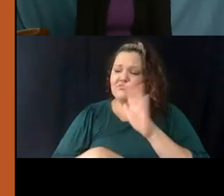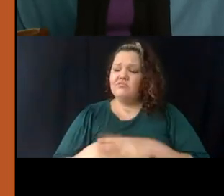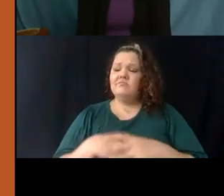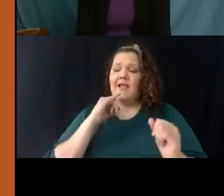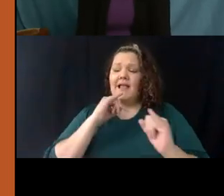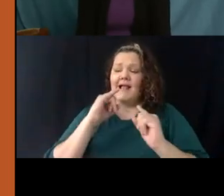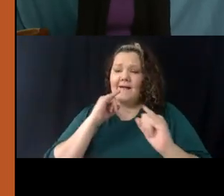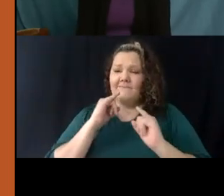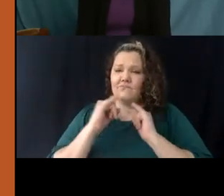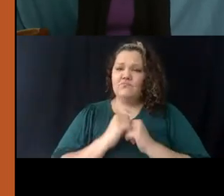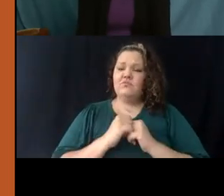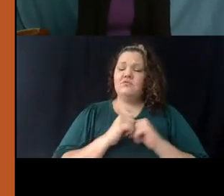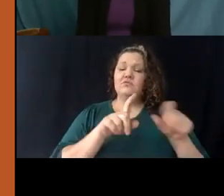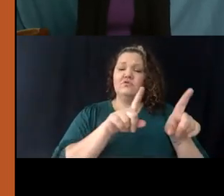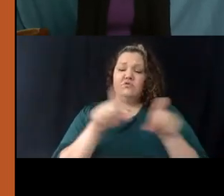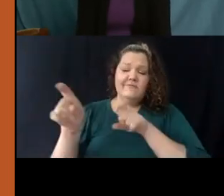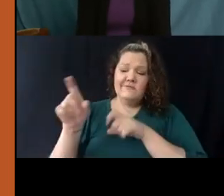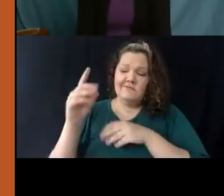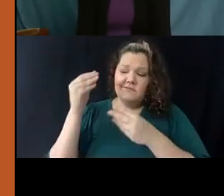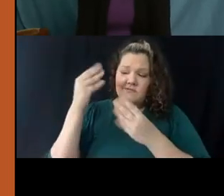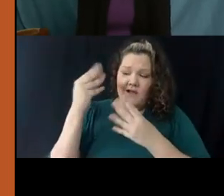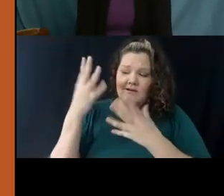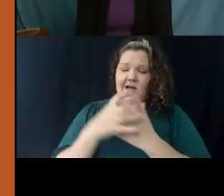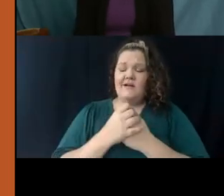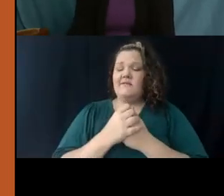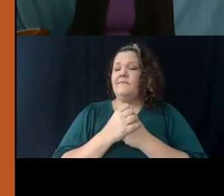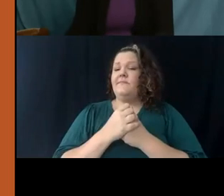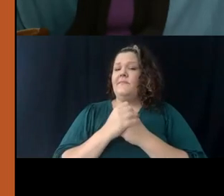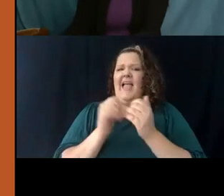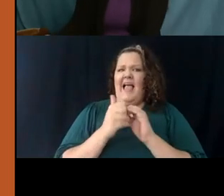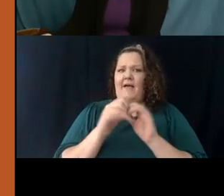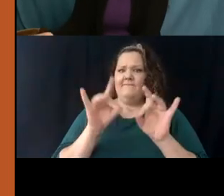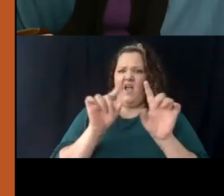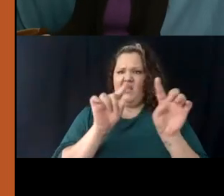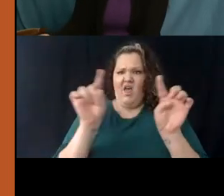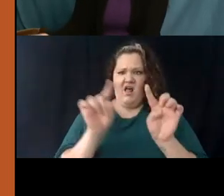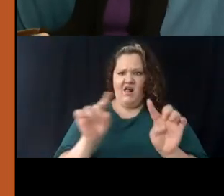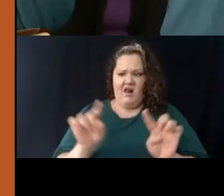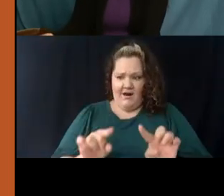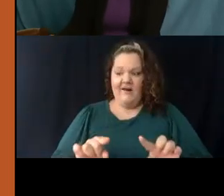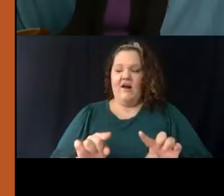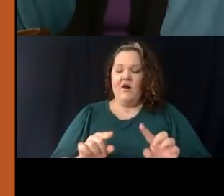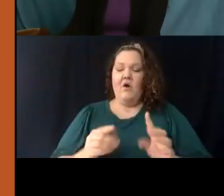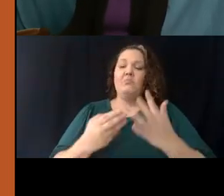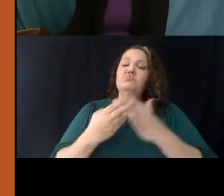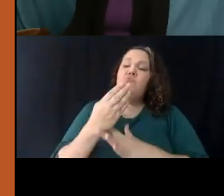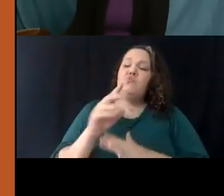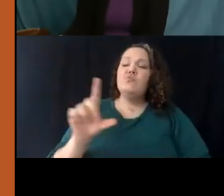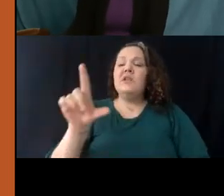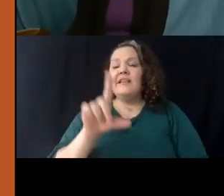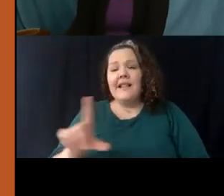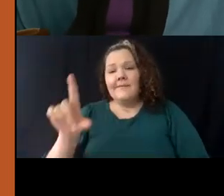to publications, journals, articles, interviews. Survey data is very helpful.